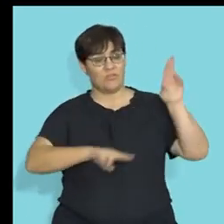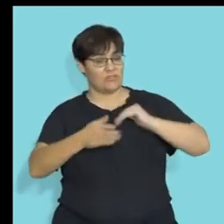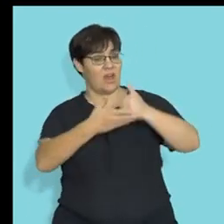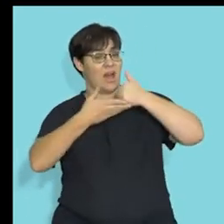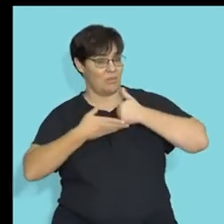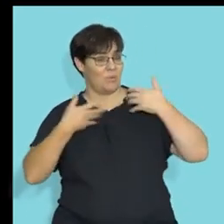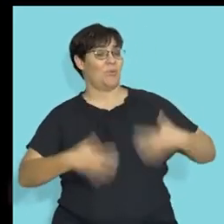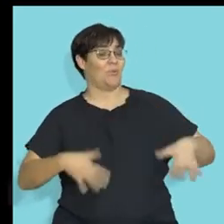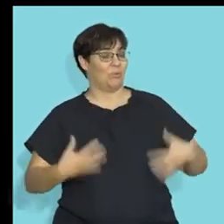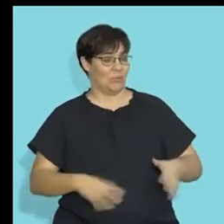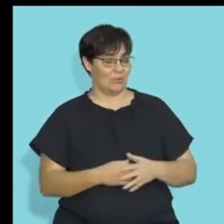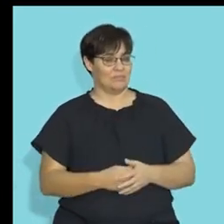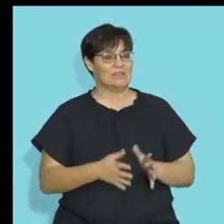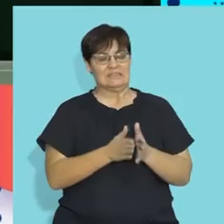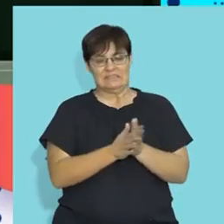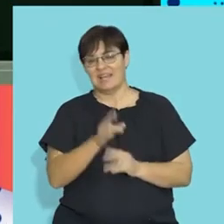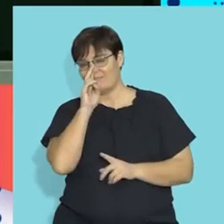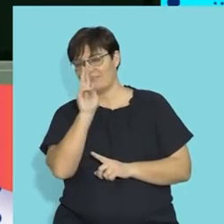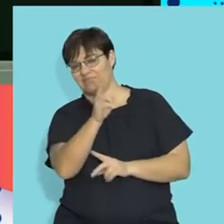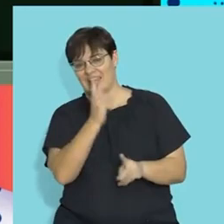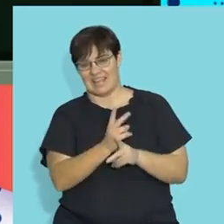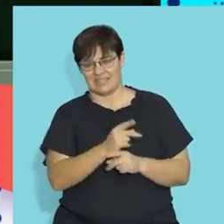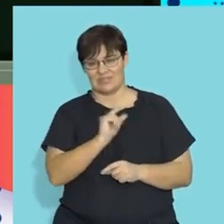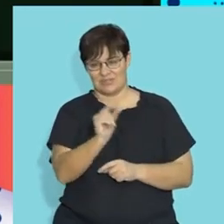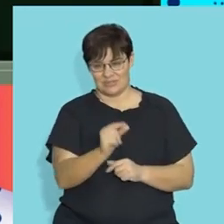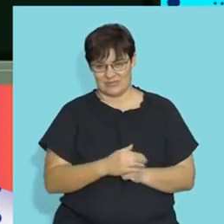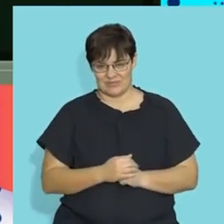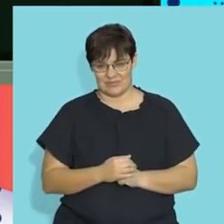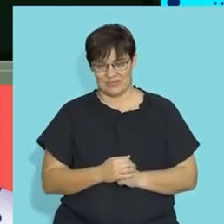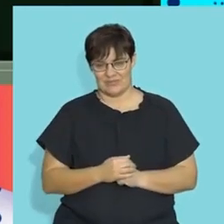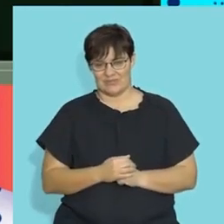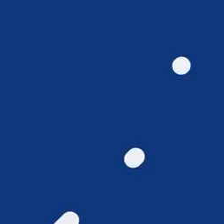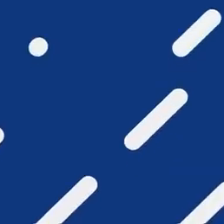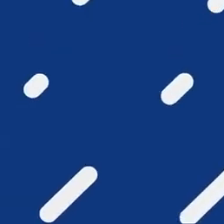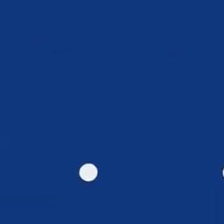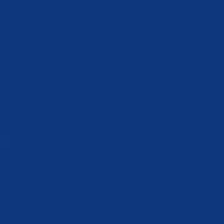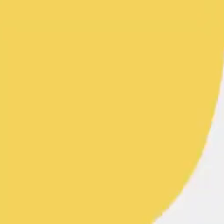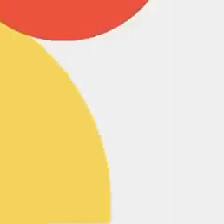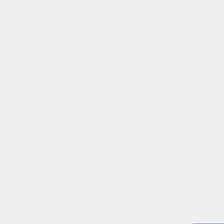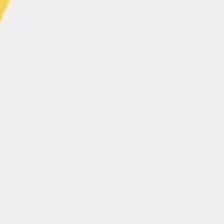hope today's revision has helped you. I look forward to seeing you again sometime soon.